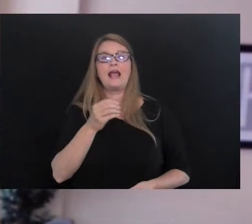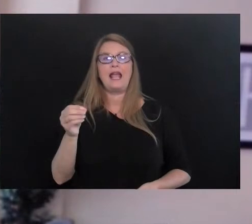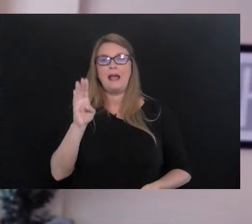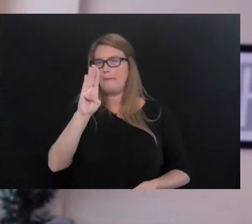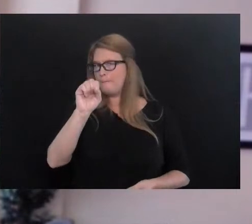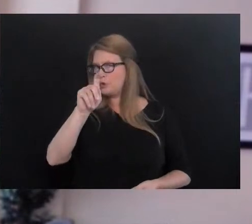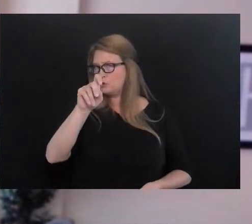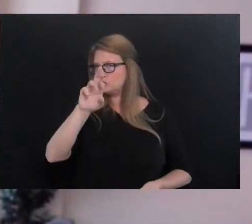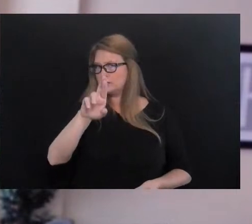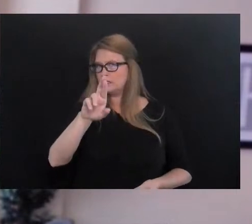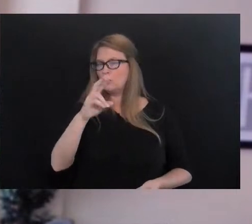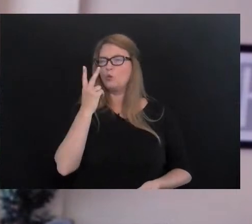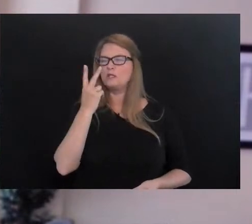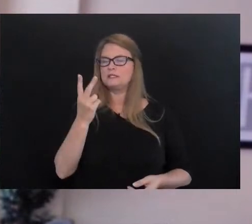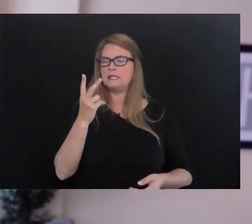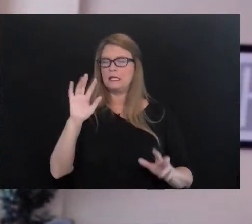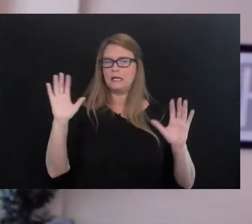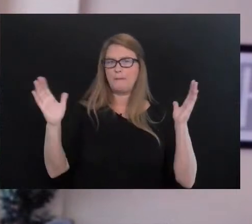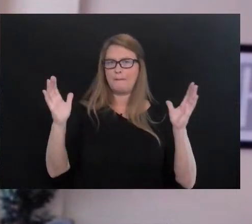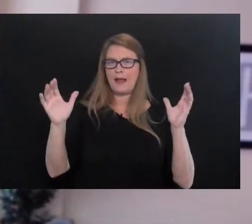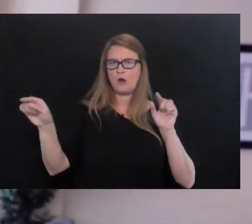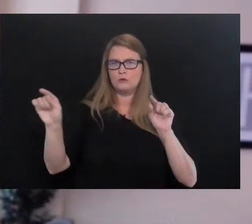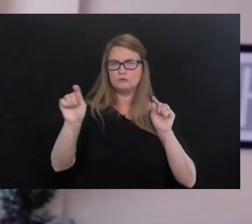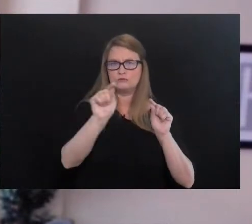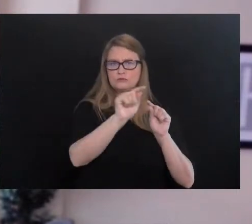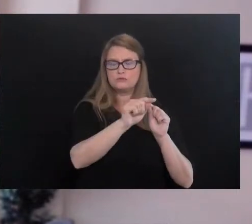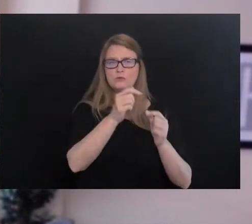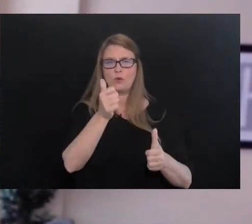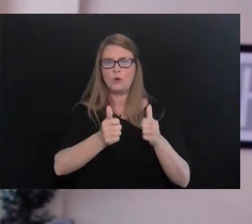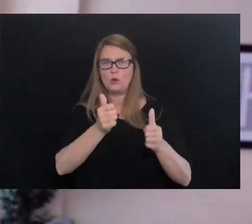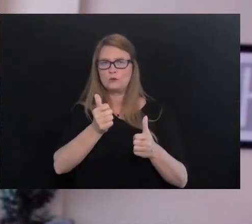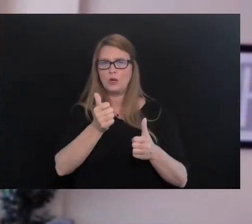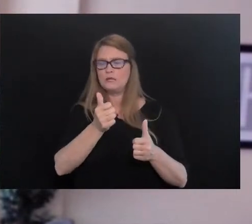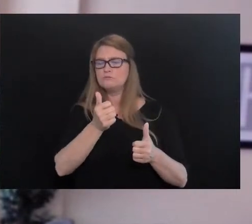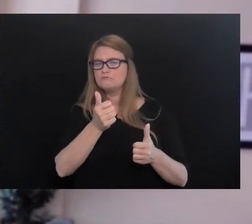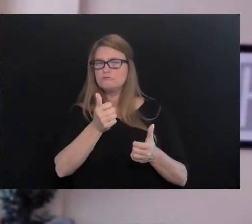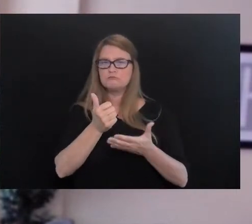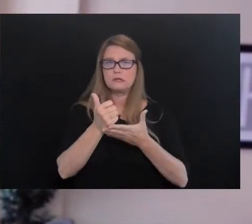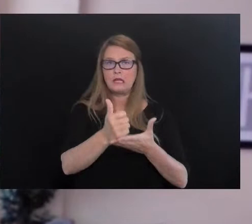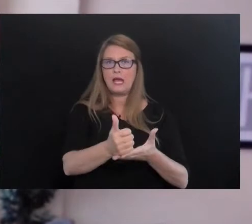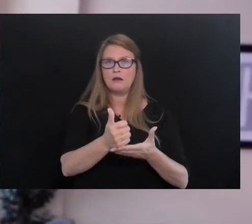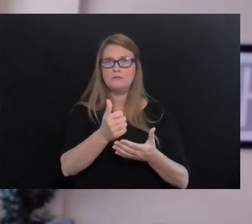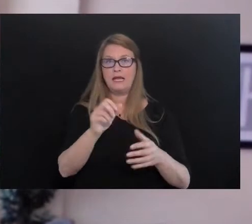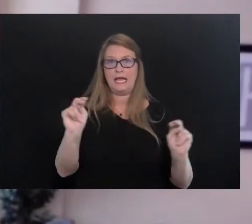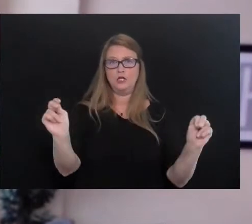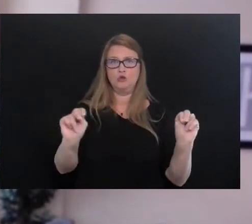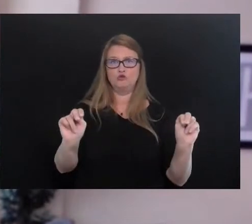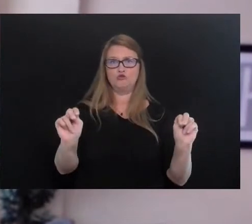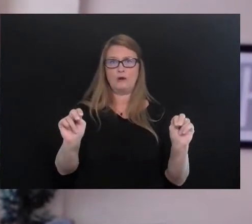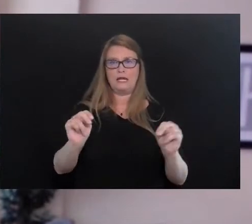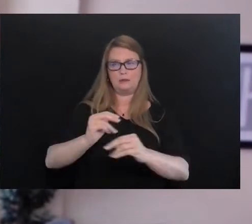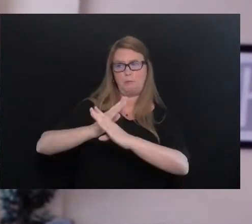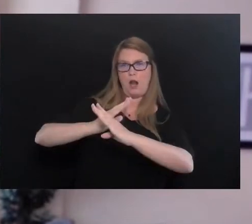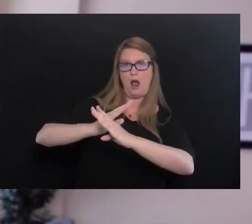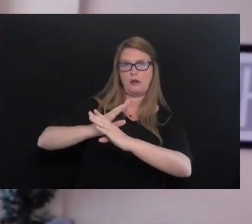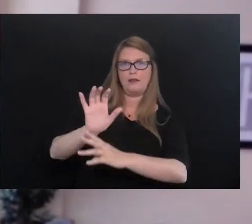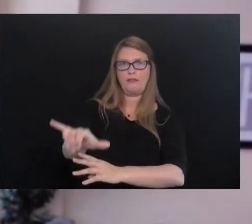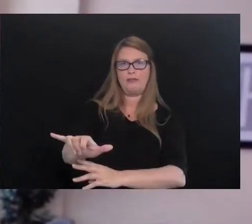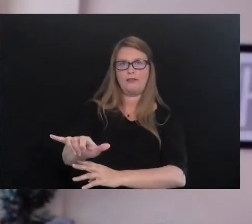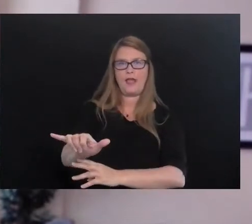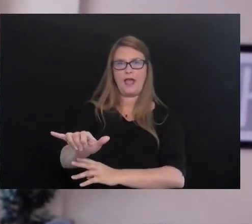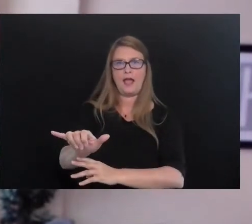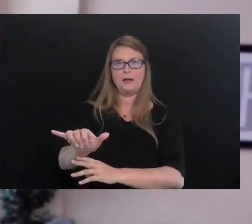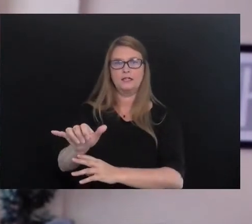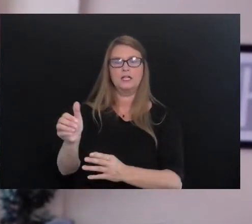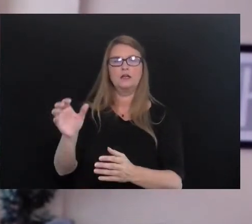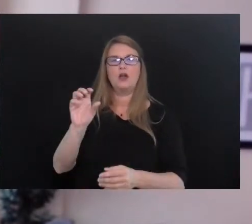boosted levels of antibodies from the booster doses, and neutralizing, blocking the ability of